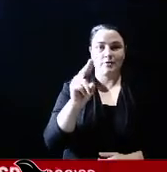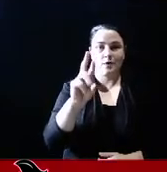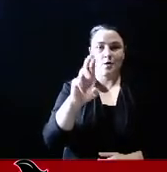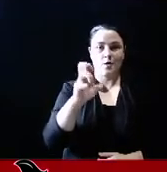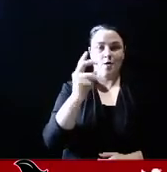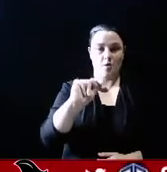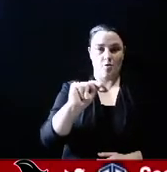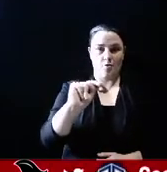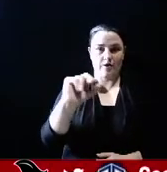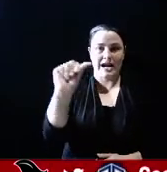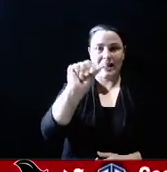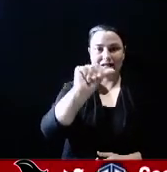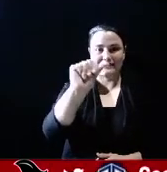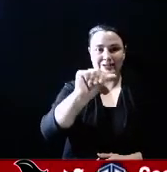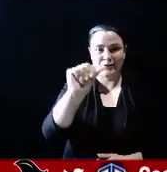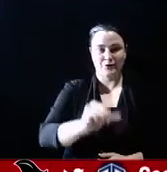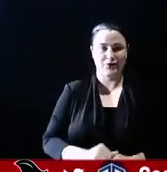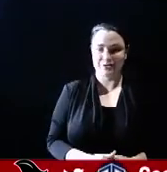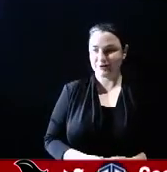Lauren Alexander.